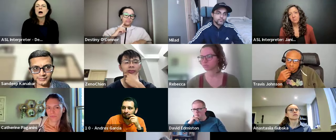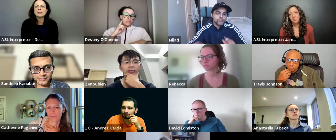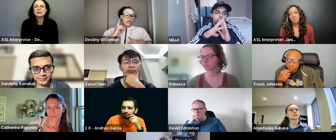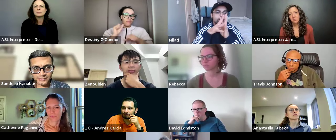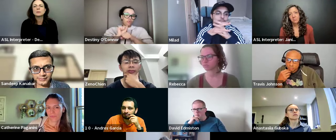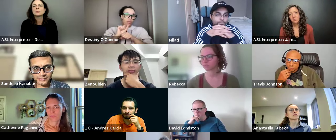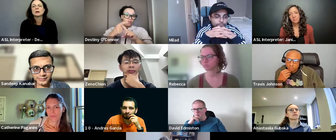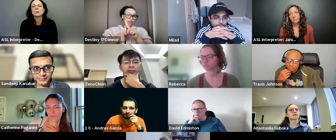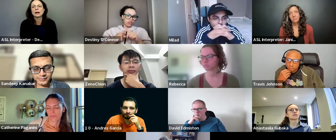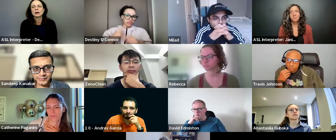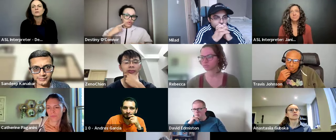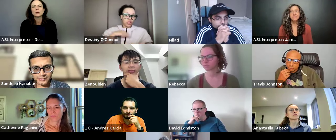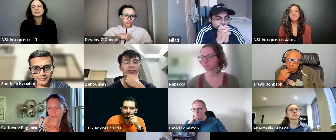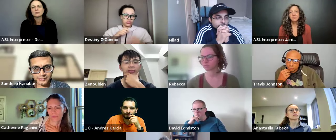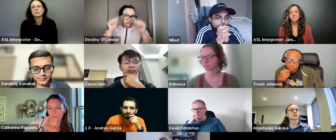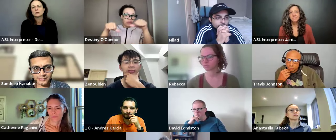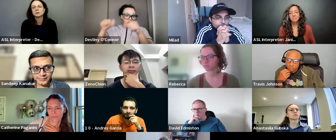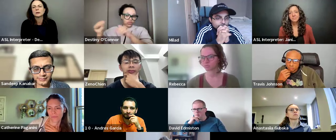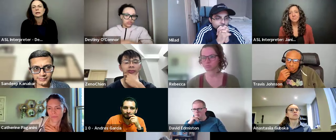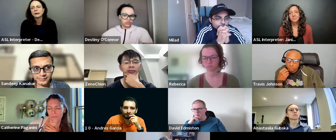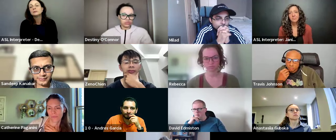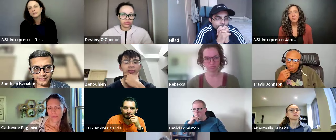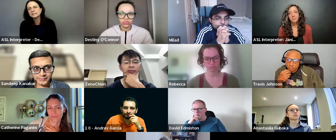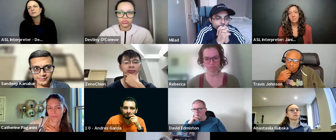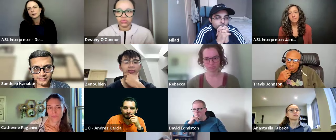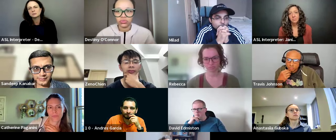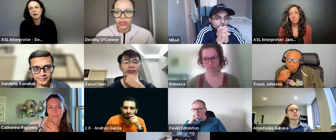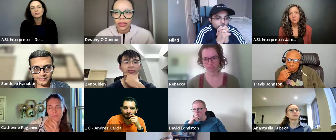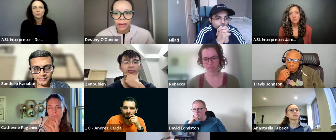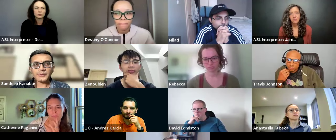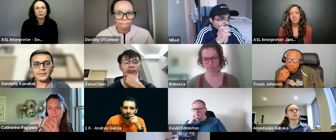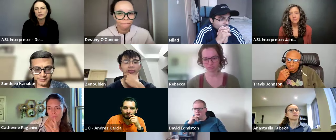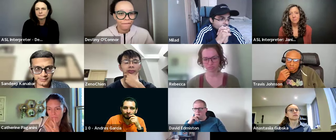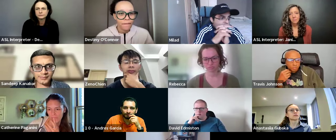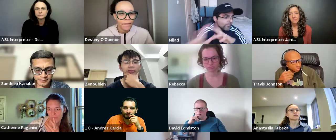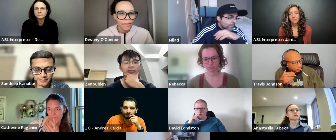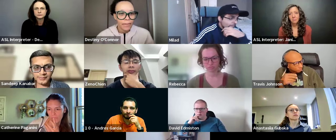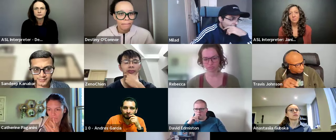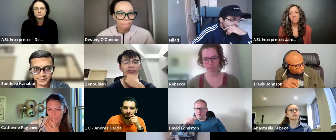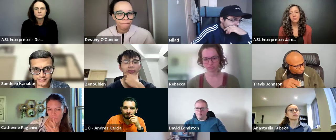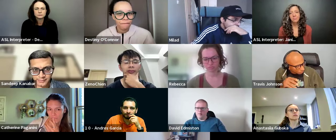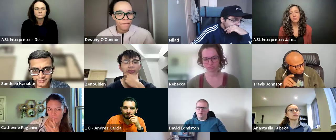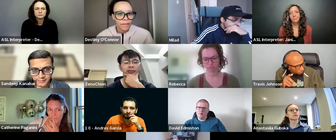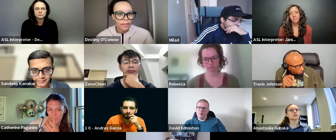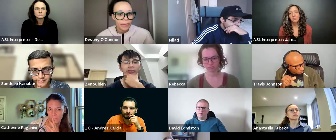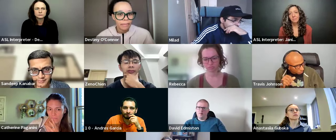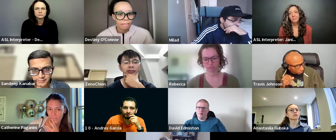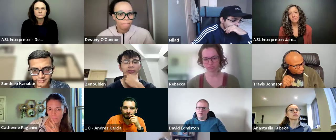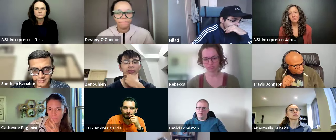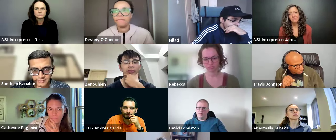as well, and then people will be aware of what deaf people are doing during Deaf Awareness Month for employment.